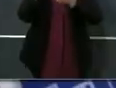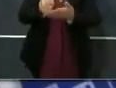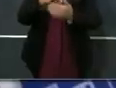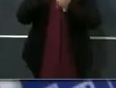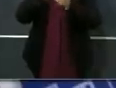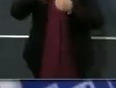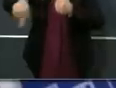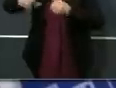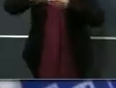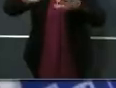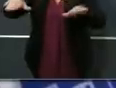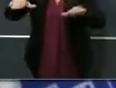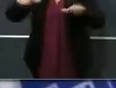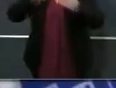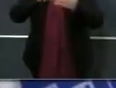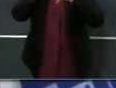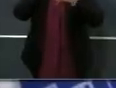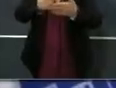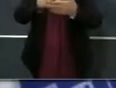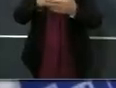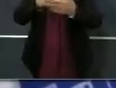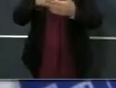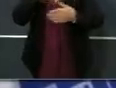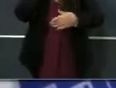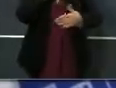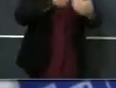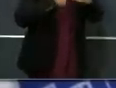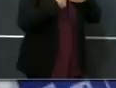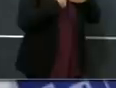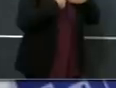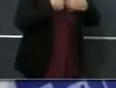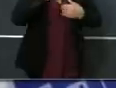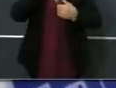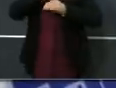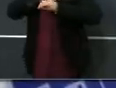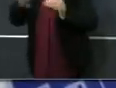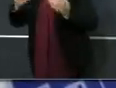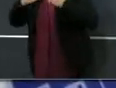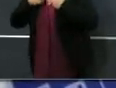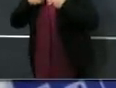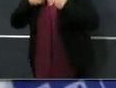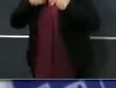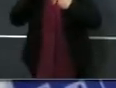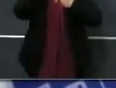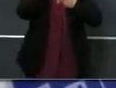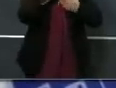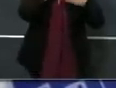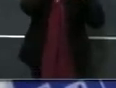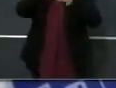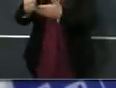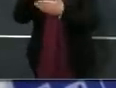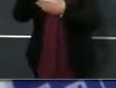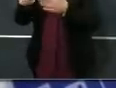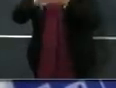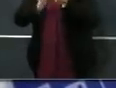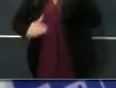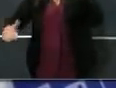the state's digital divide, when some of them have already matched their giving across the country and around the